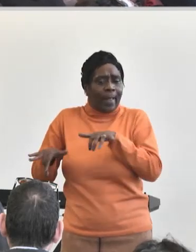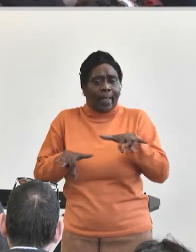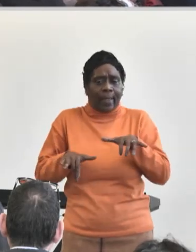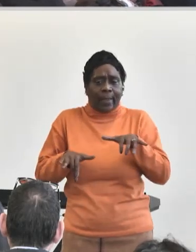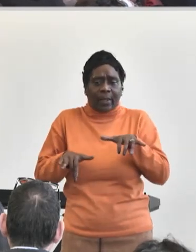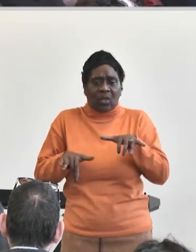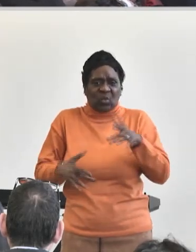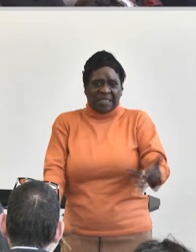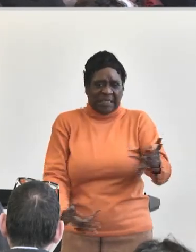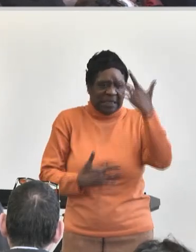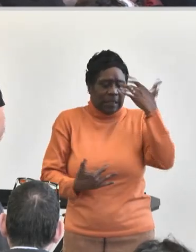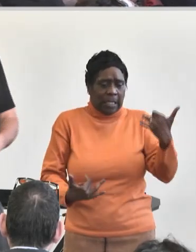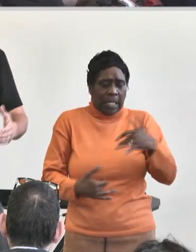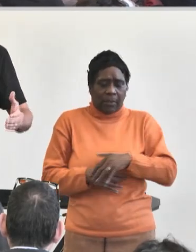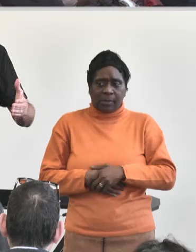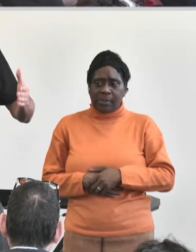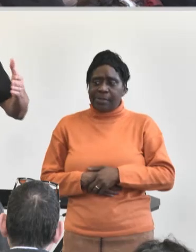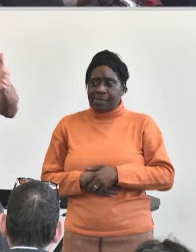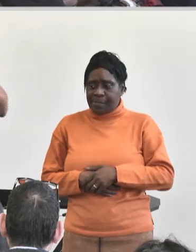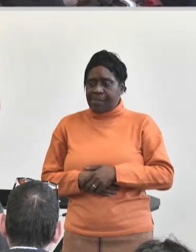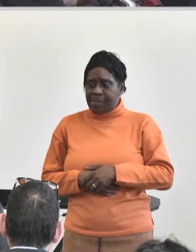was sick